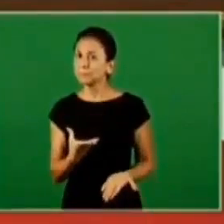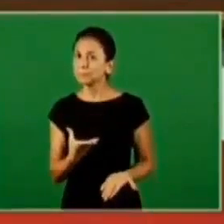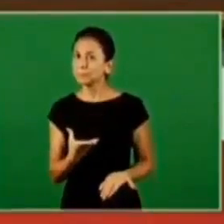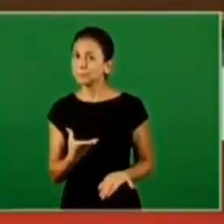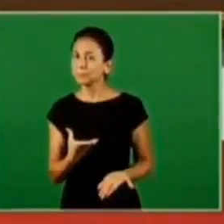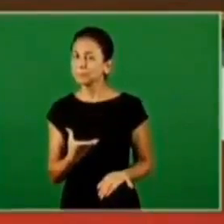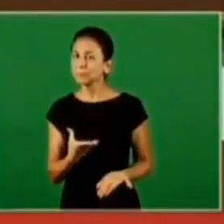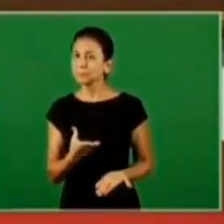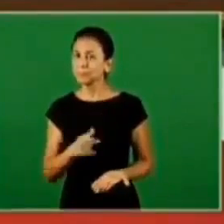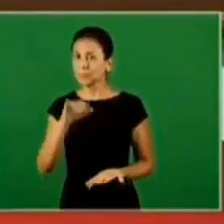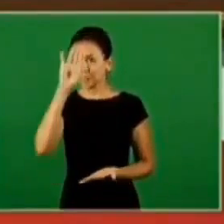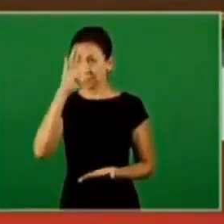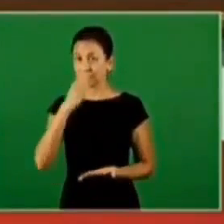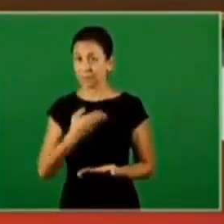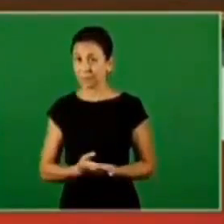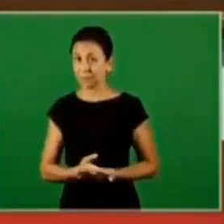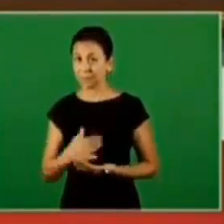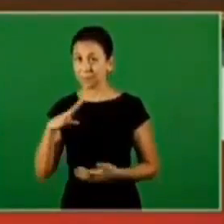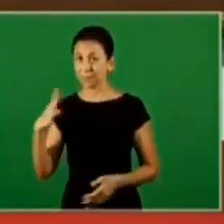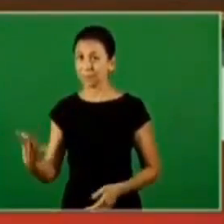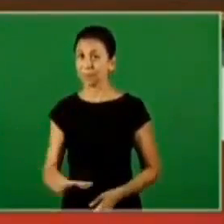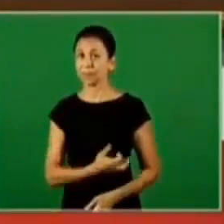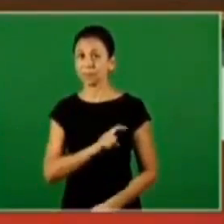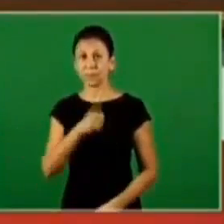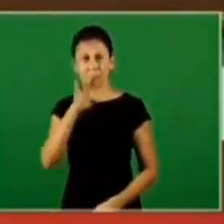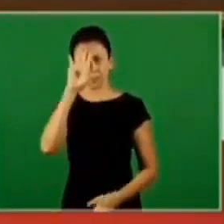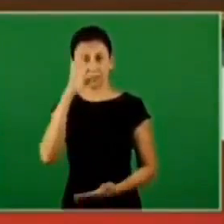So judgment is what? Is you're going to be destroyed? No.